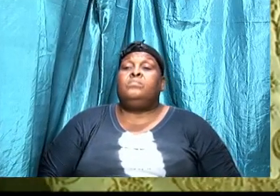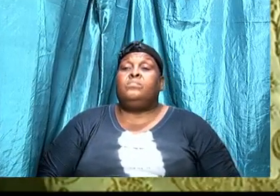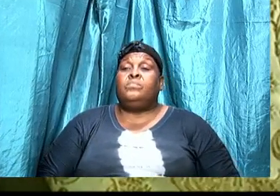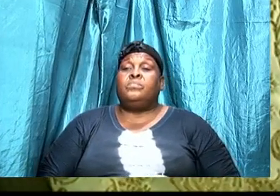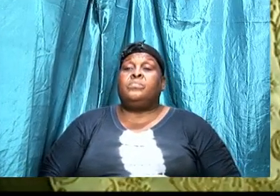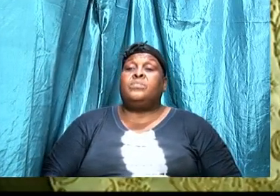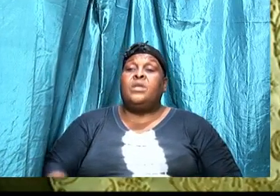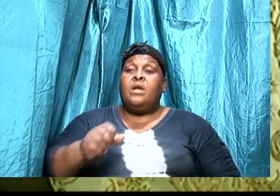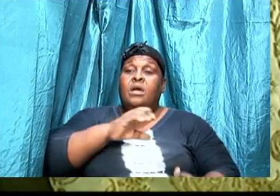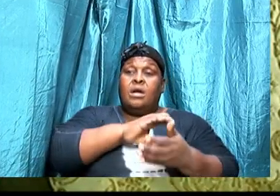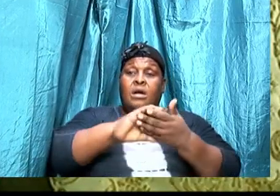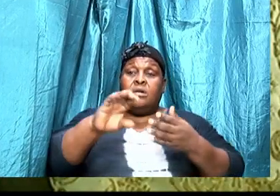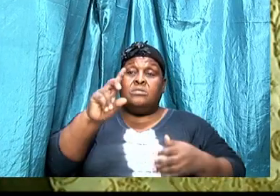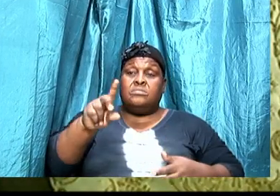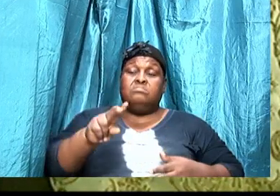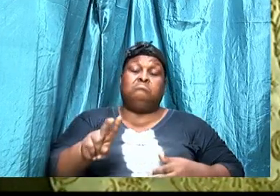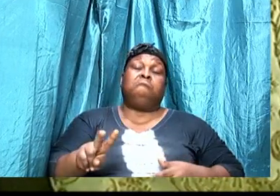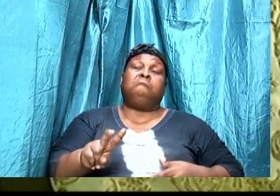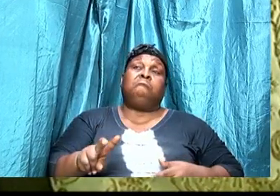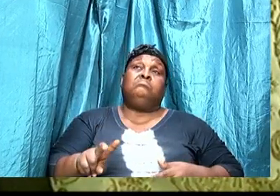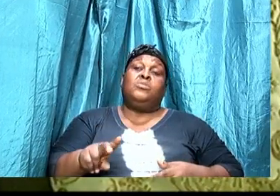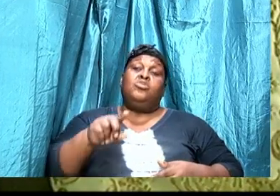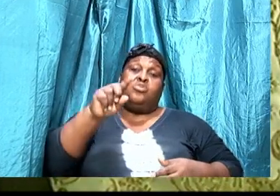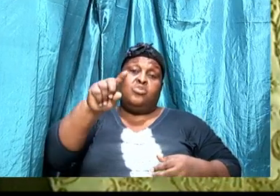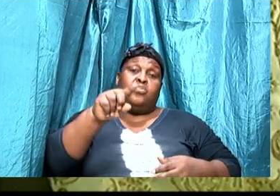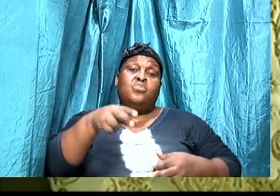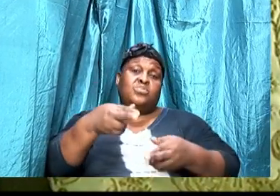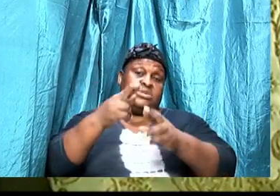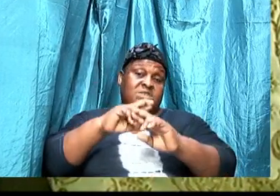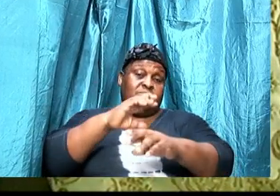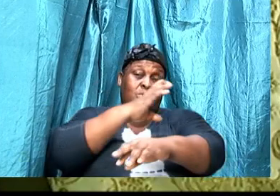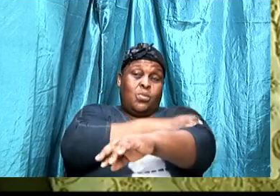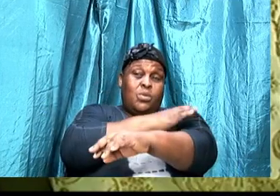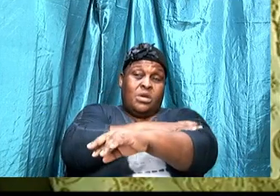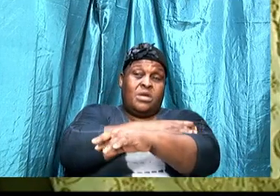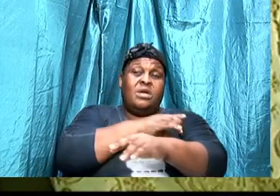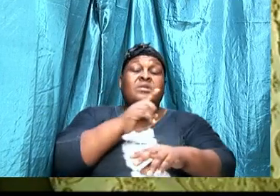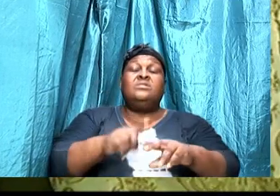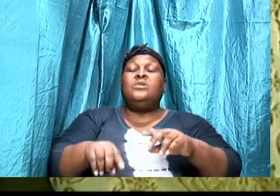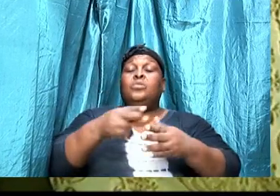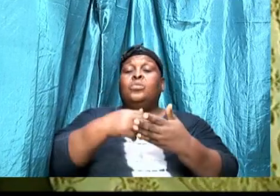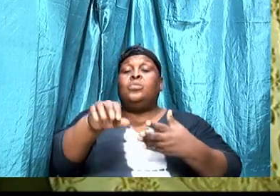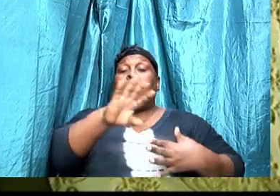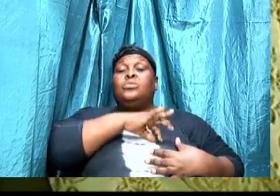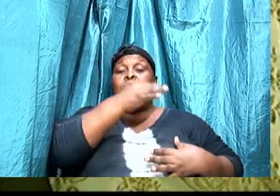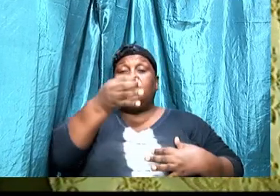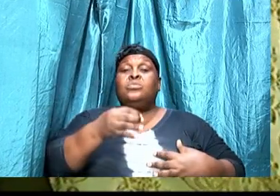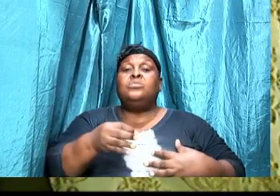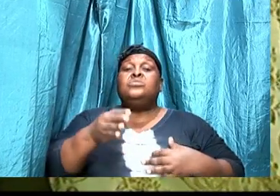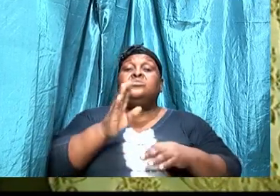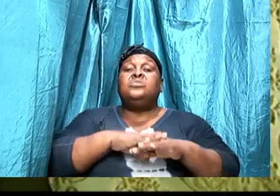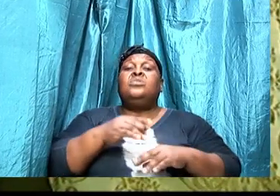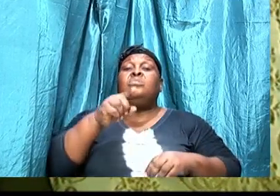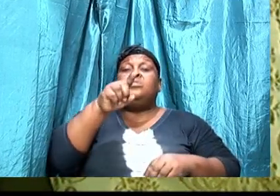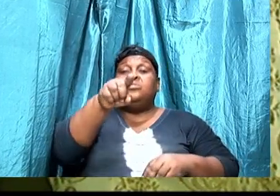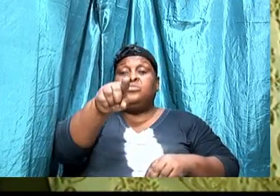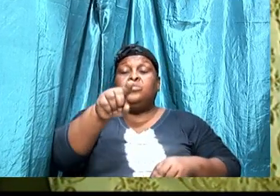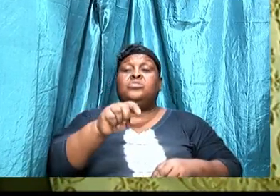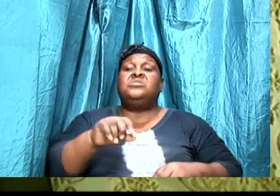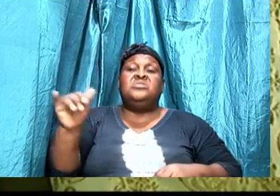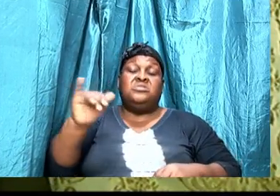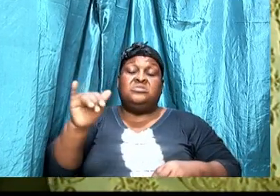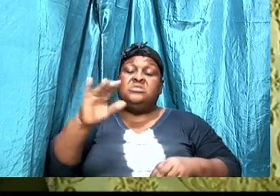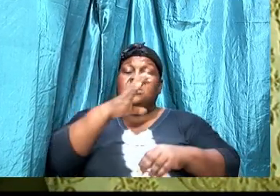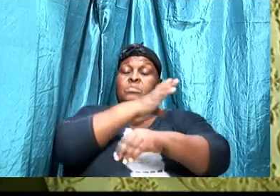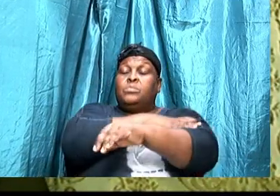receive power after that the Holy Ghost is come upon you, and ye shall be witnesses unto me. God has given us power. The same power that was available to